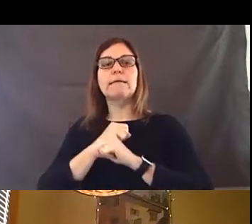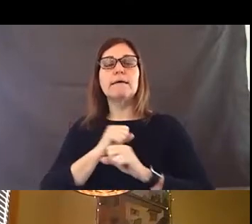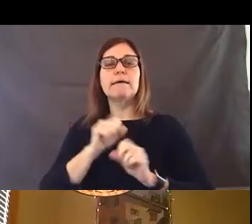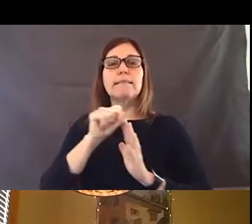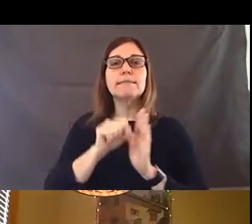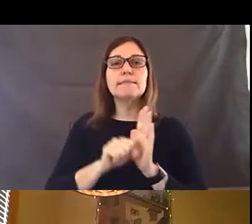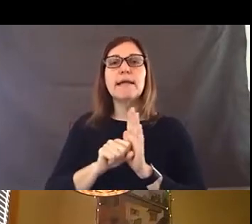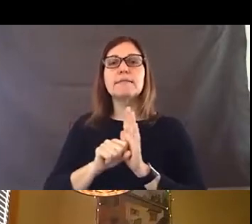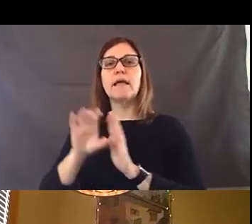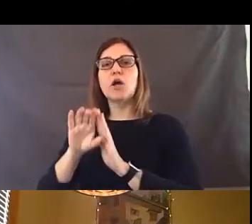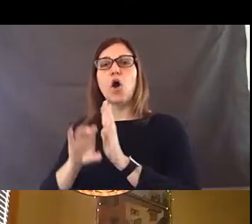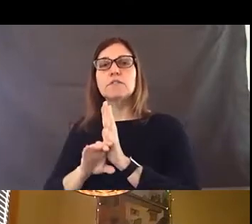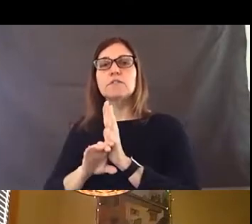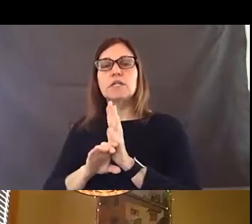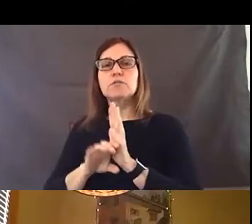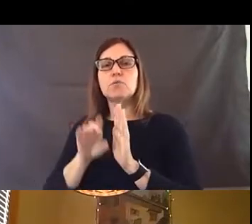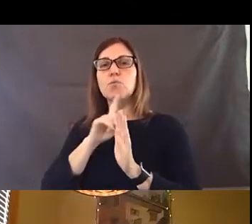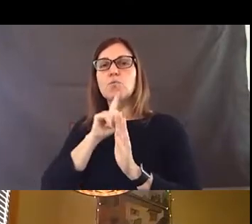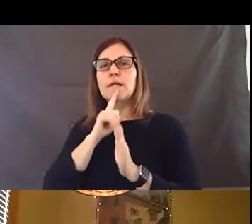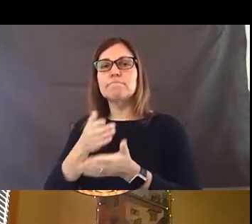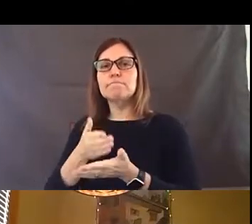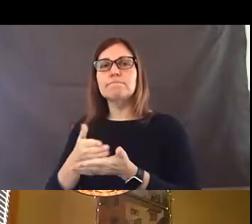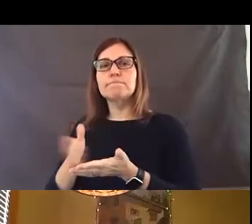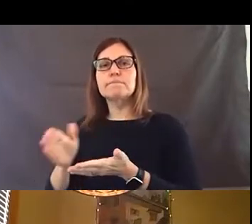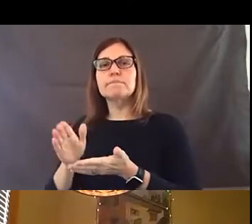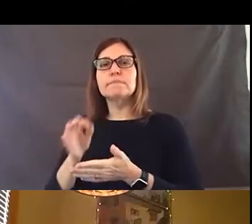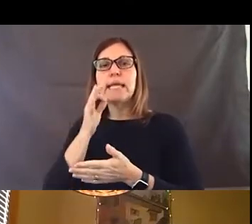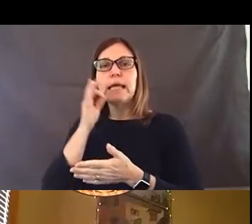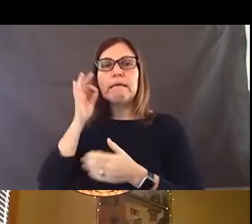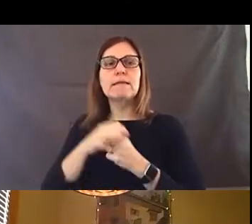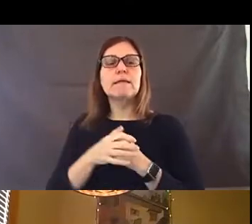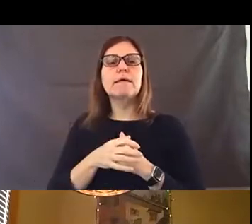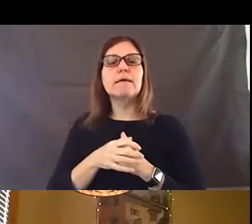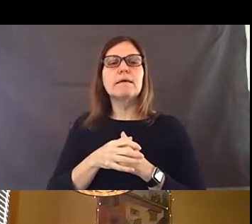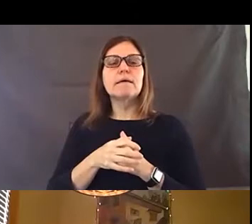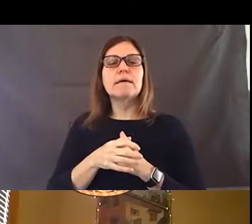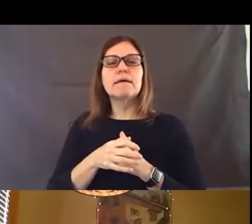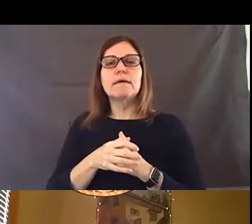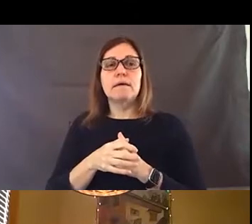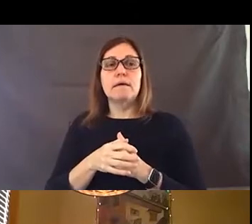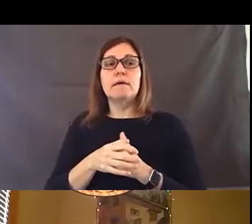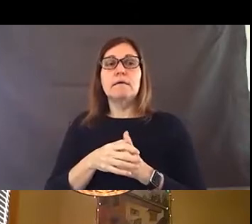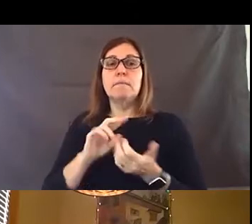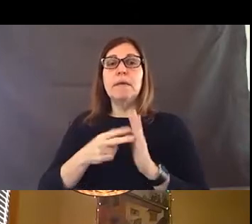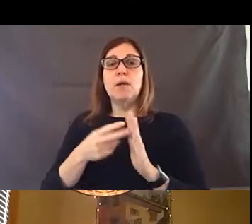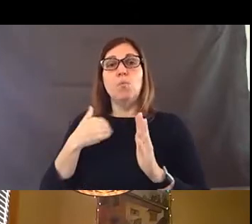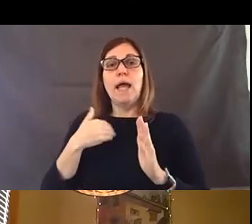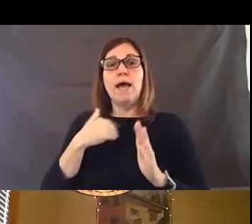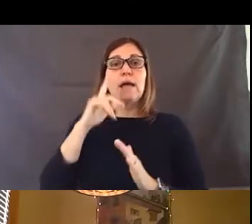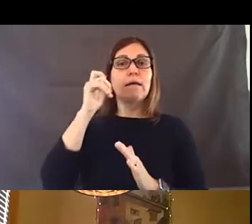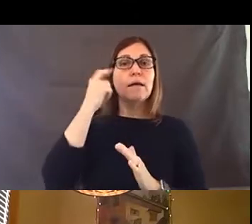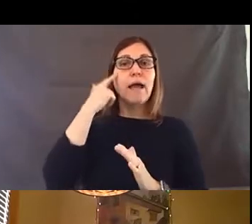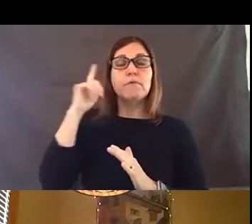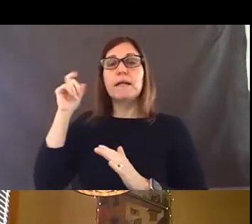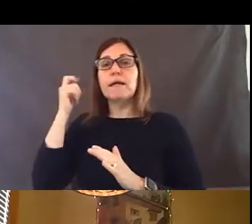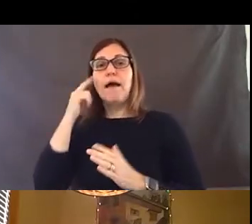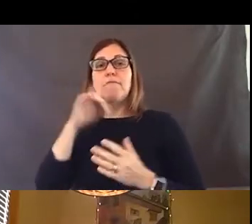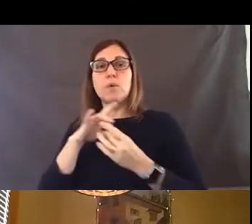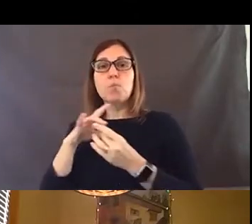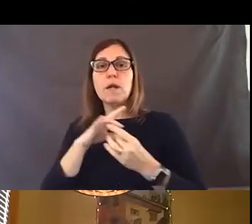excluding Indians not taxed, meaning we have a government to government relationship upon our lands, which all